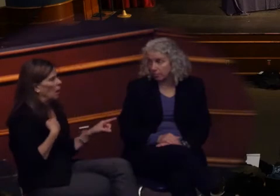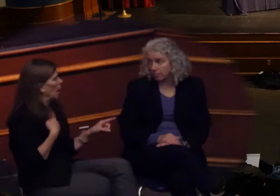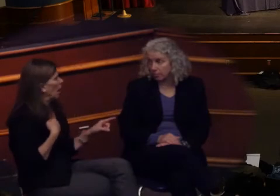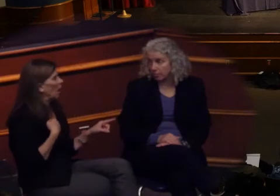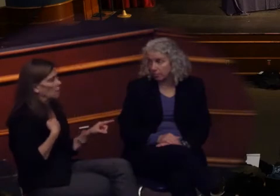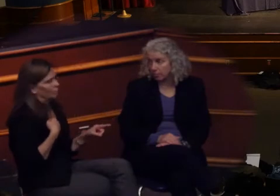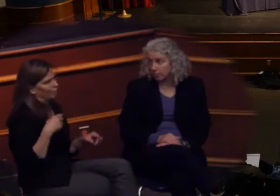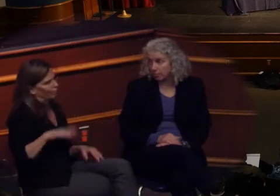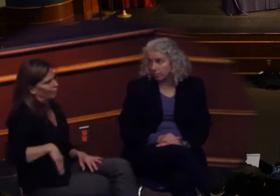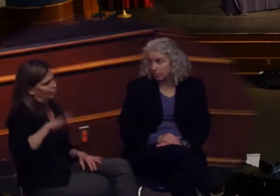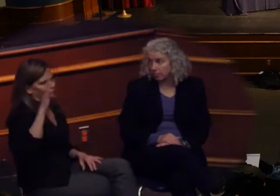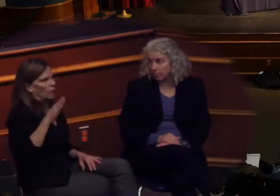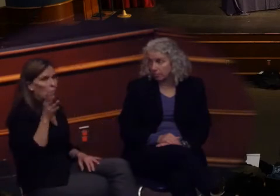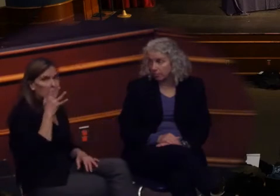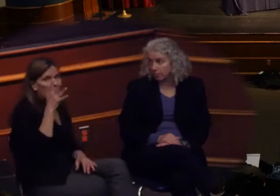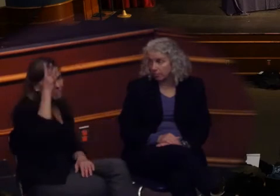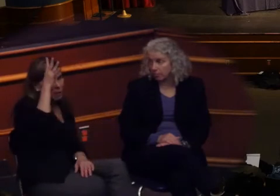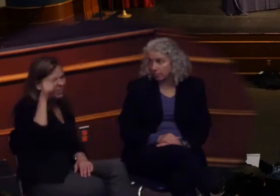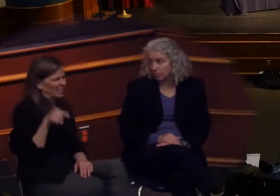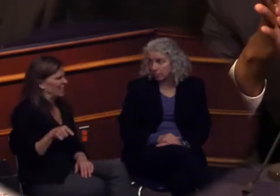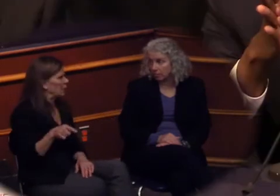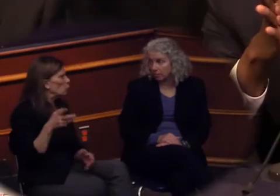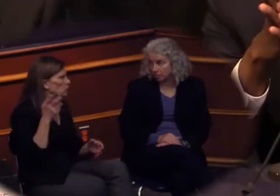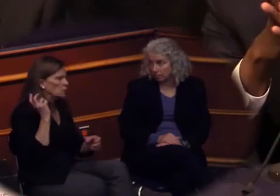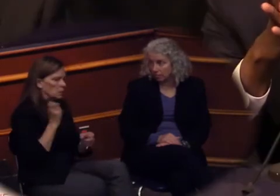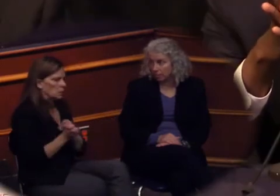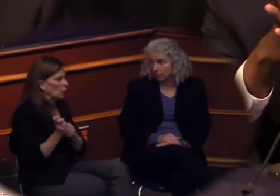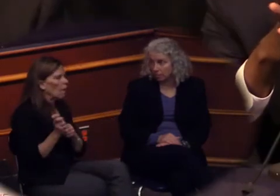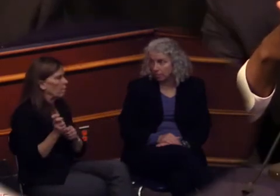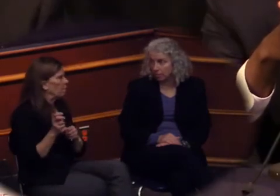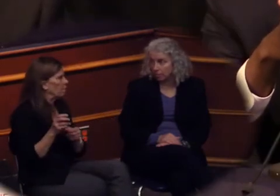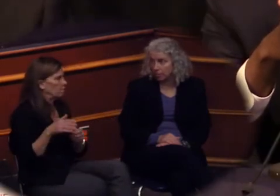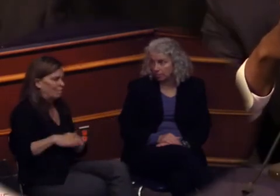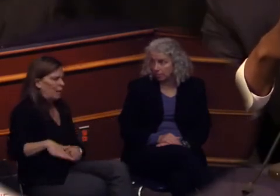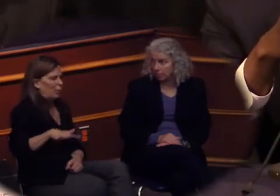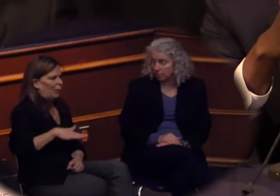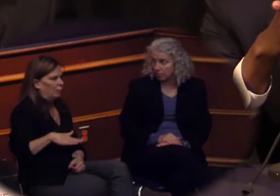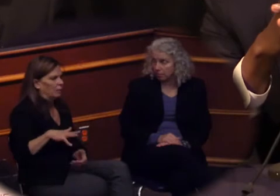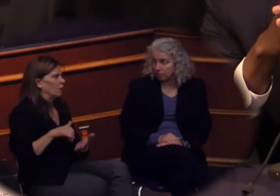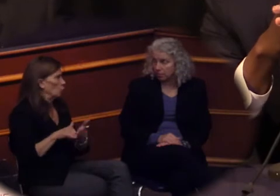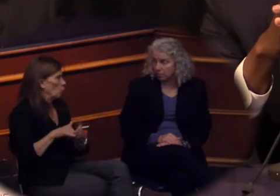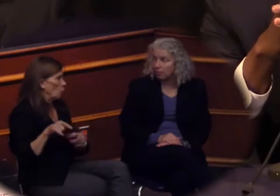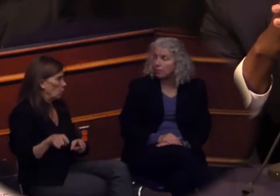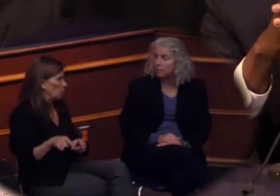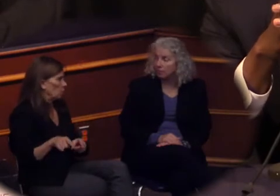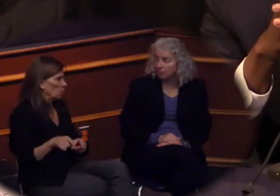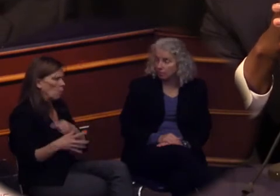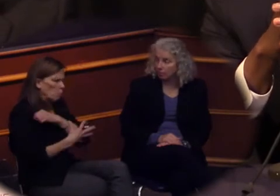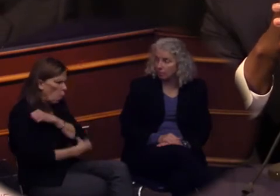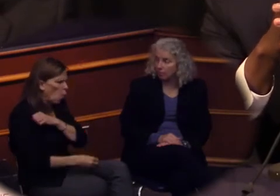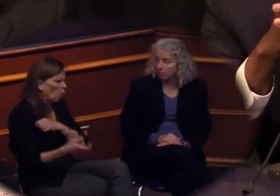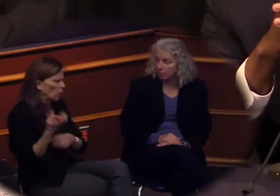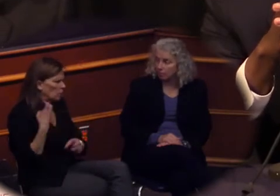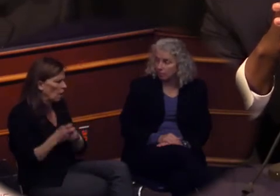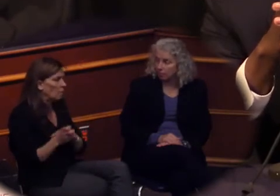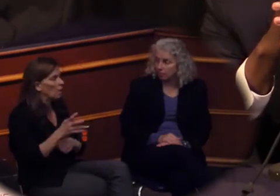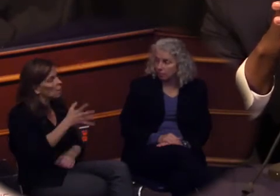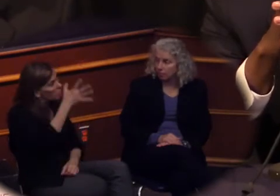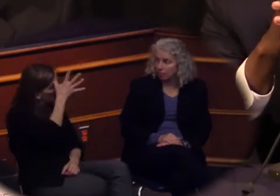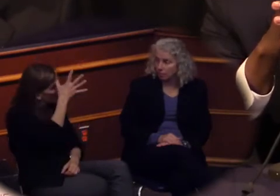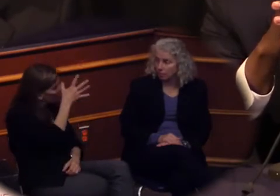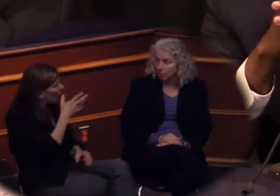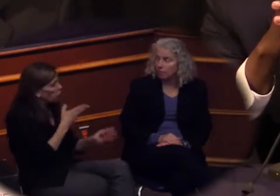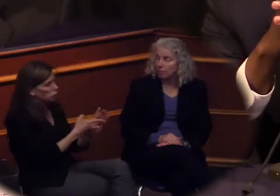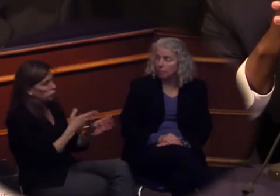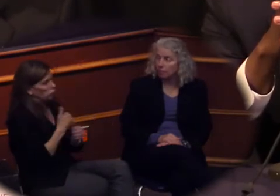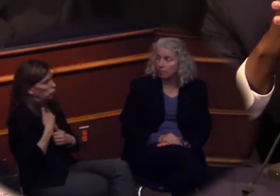in two tough neighborhoods in New York. Poor, tough neighborhoods. My dad joined the military at